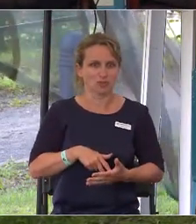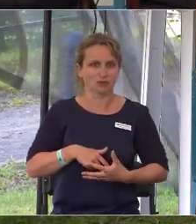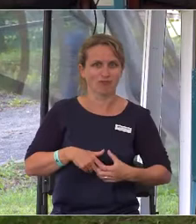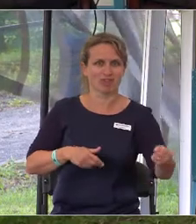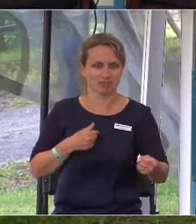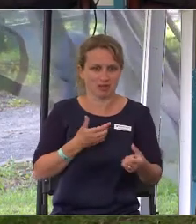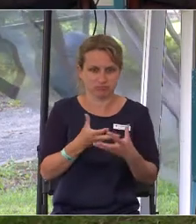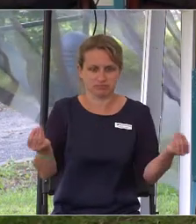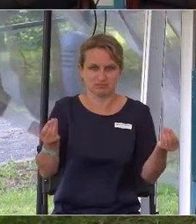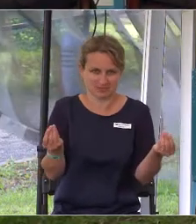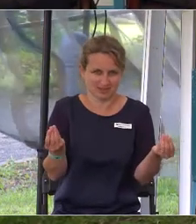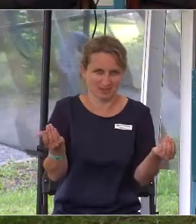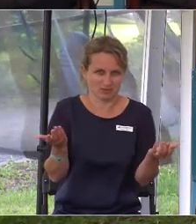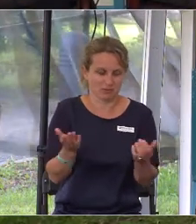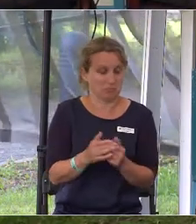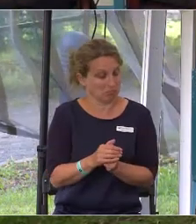is